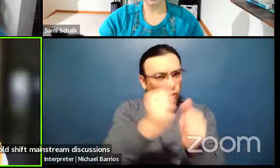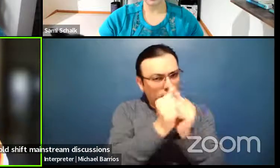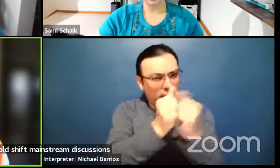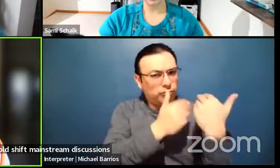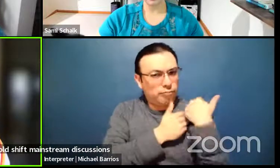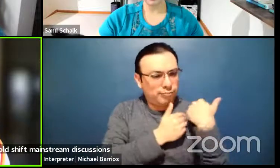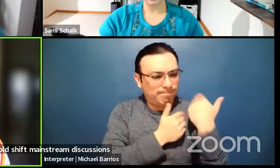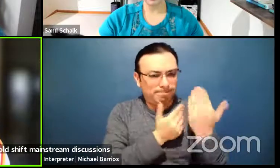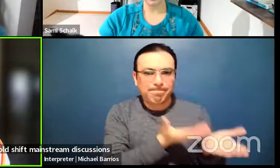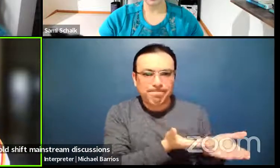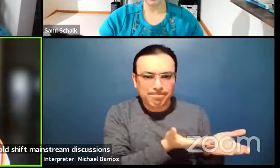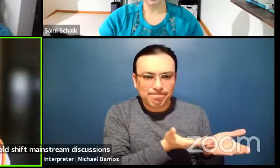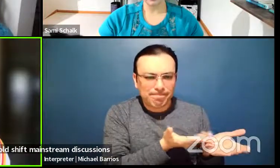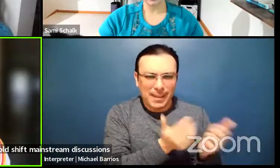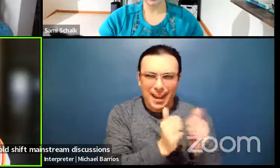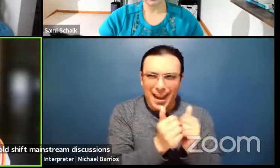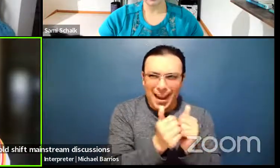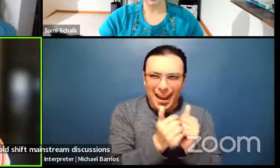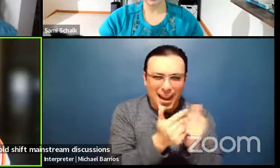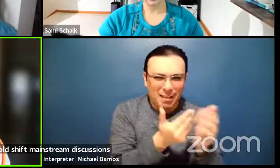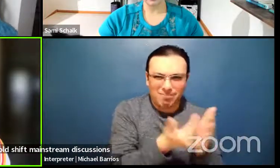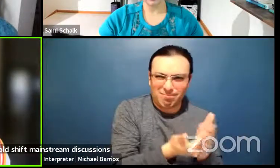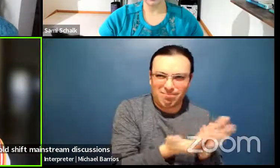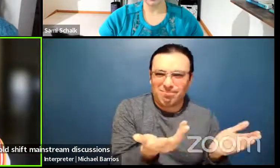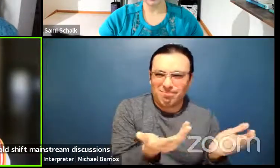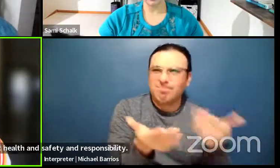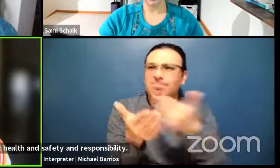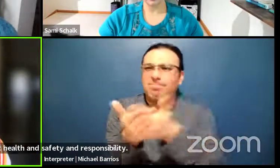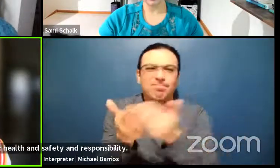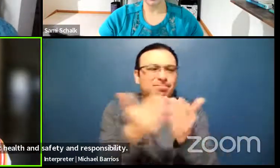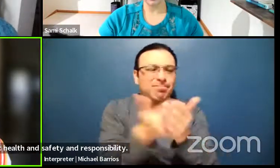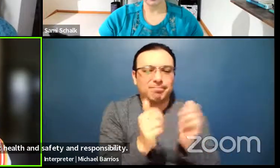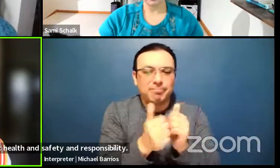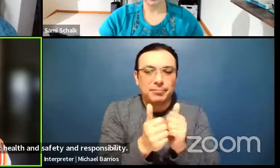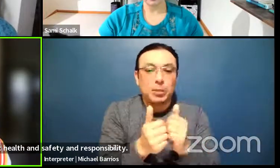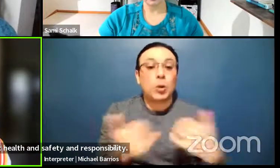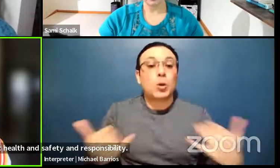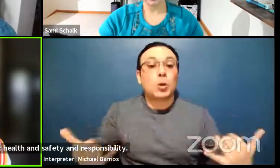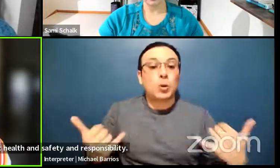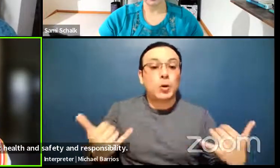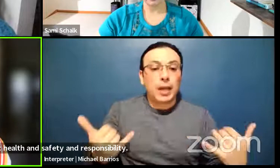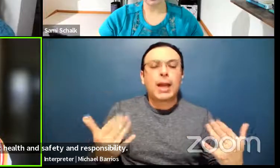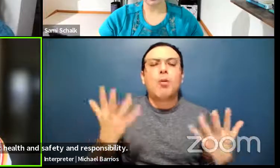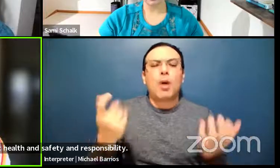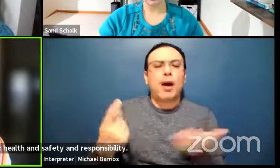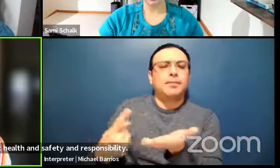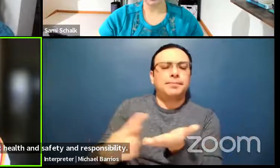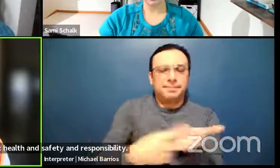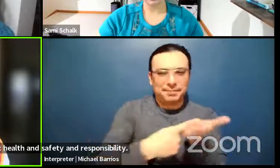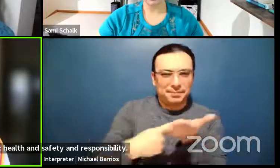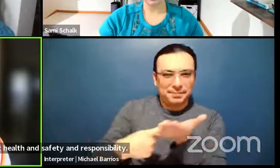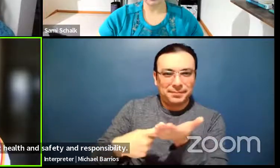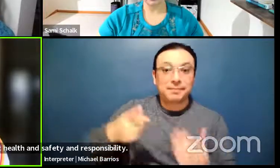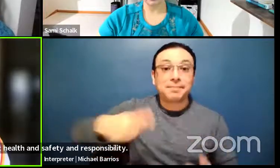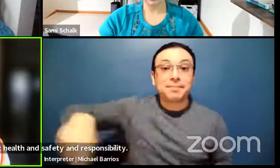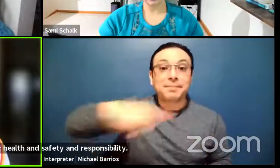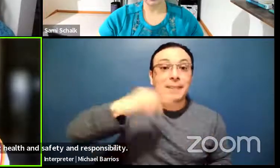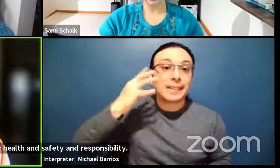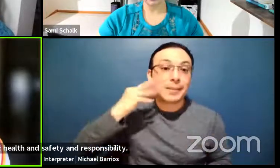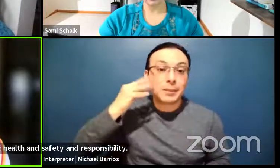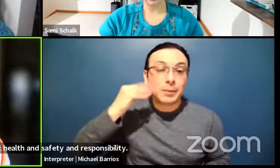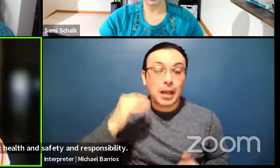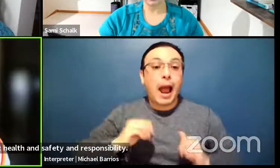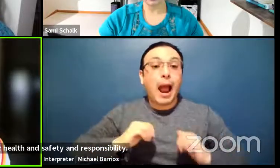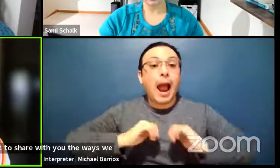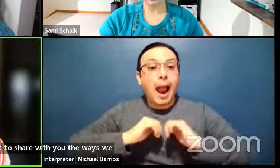Driven by these questions, we want to share with today's audience some of the ways we've learned to both create and